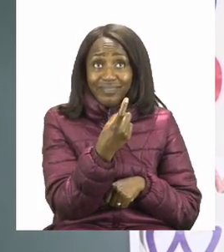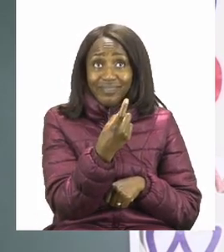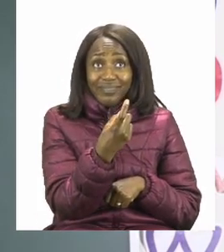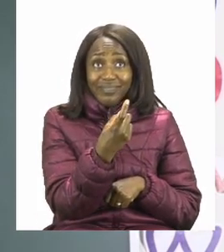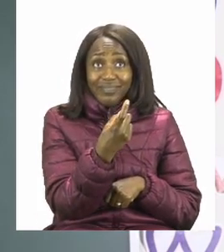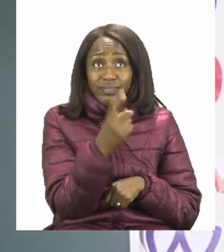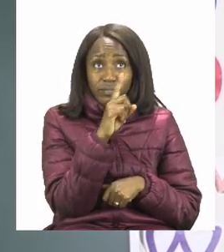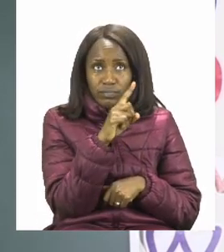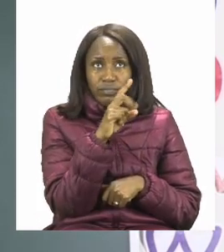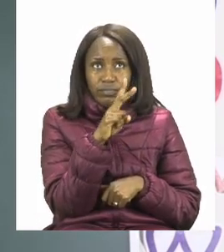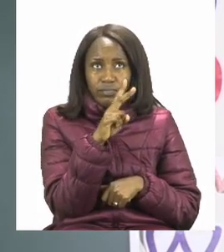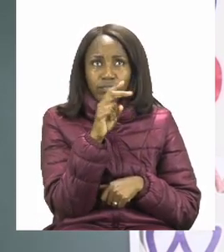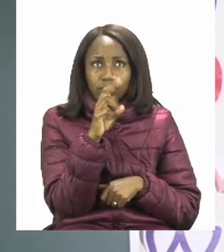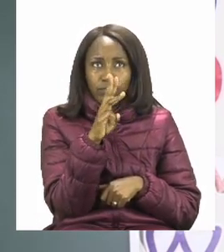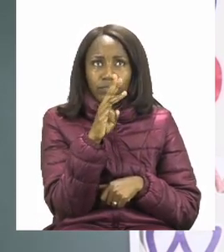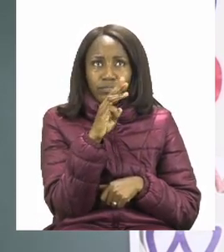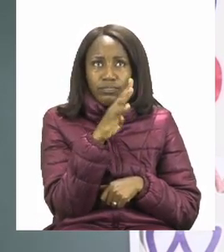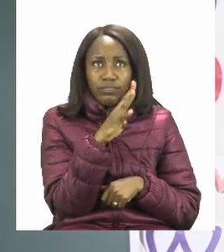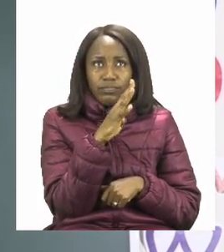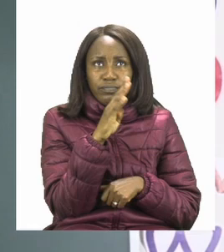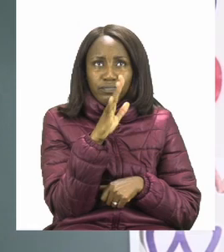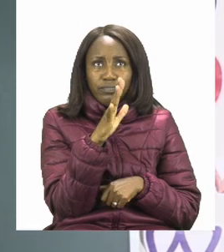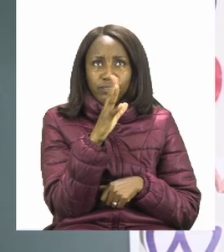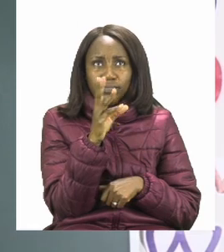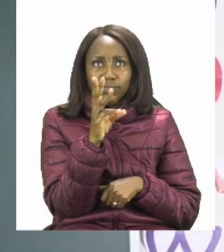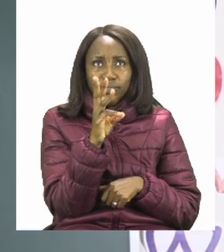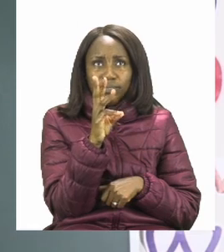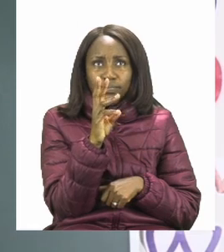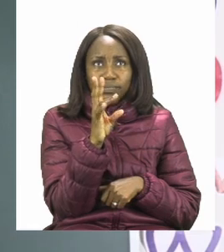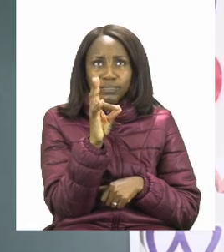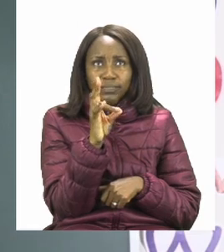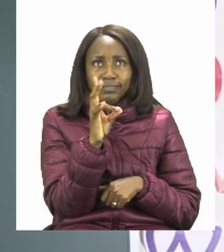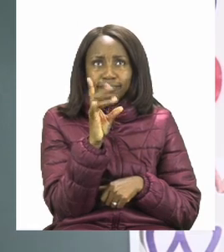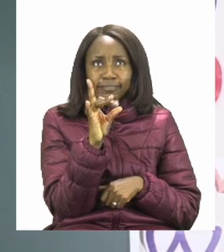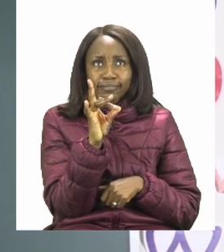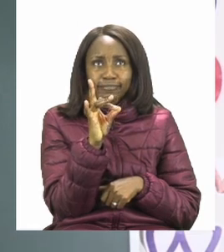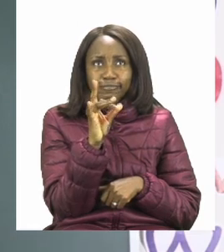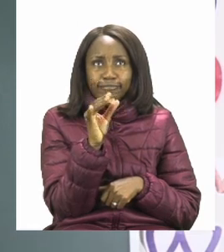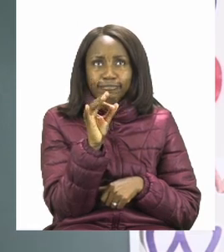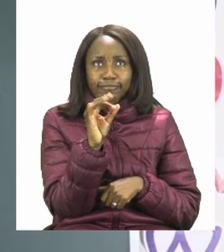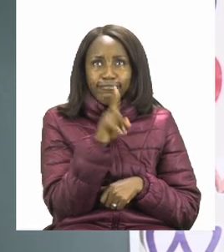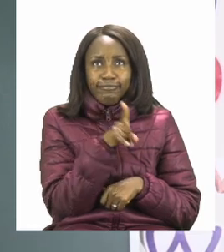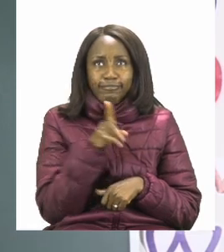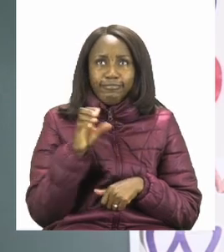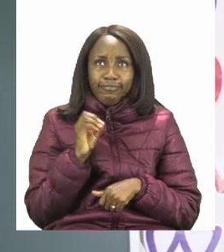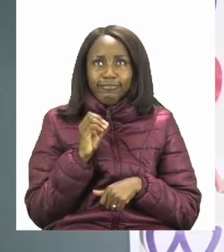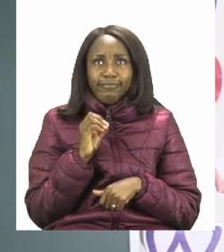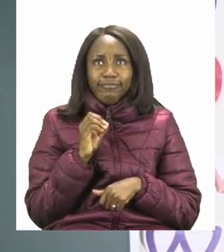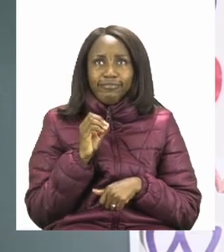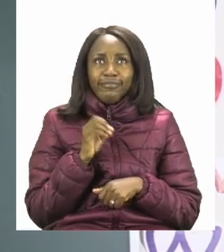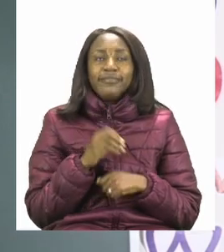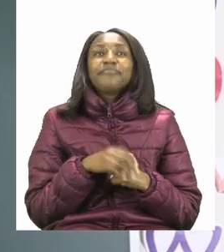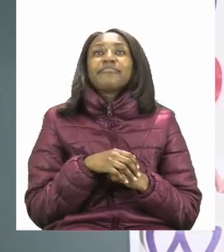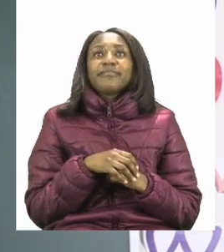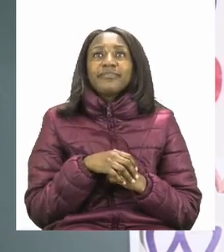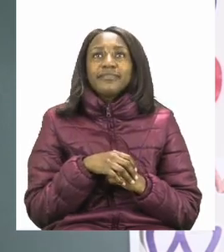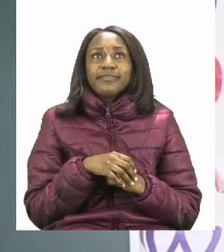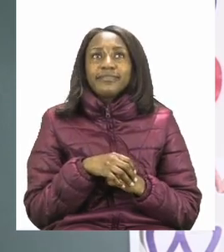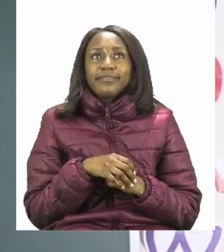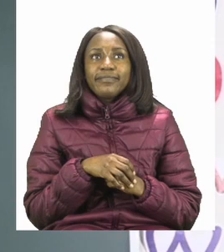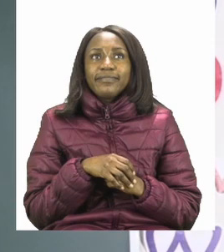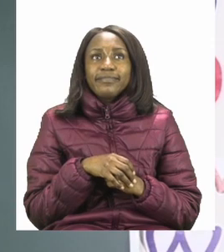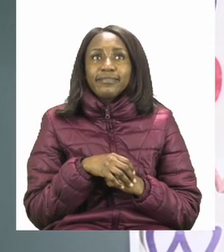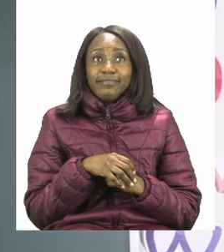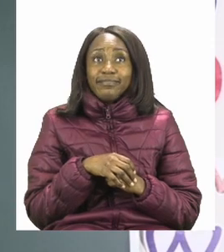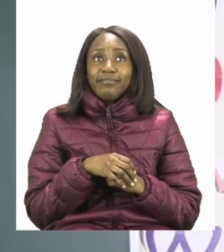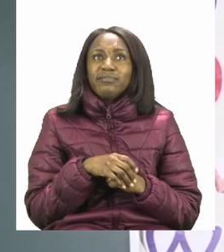check. 1, 2, 3, 4, 5, 6, 7, 8, 9, 10. So if the